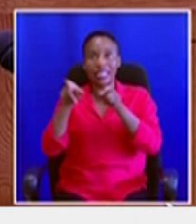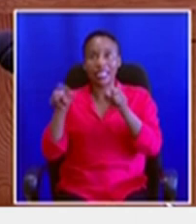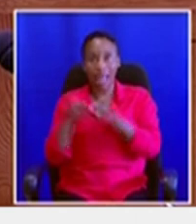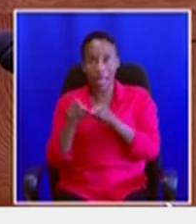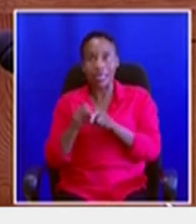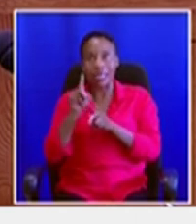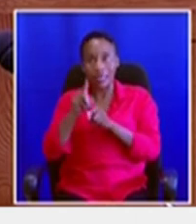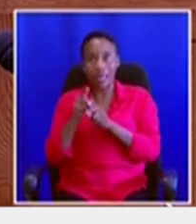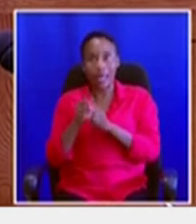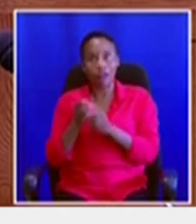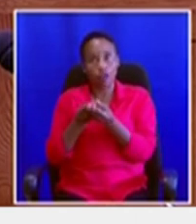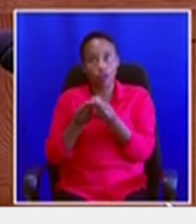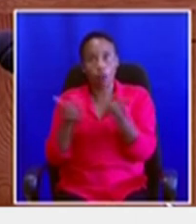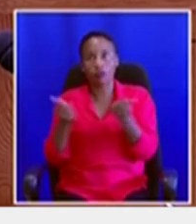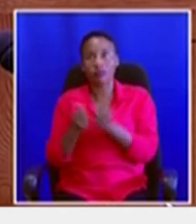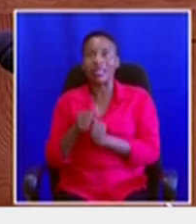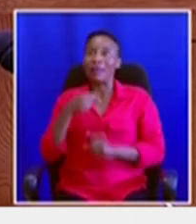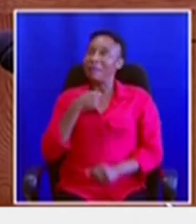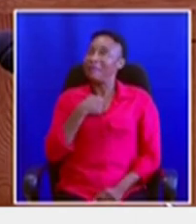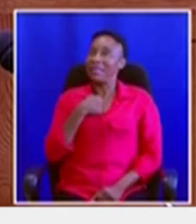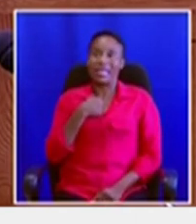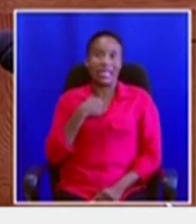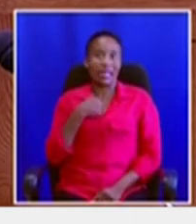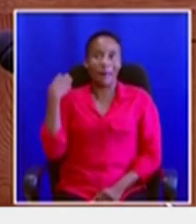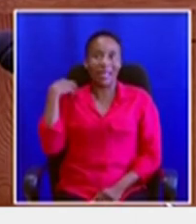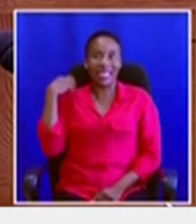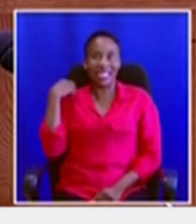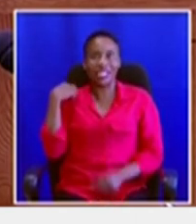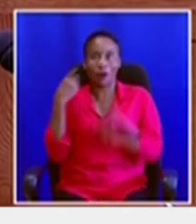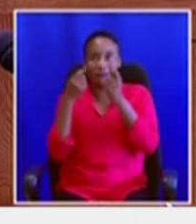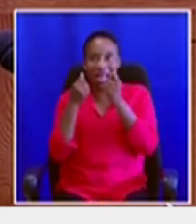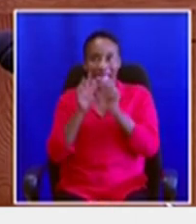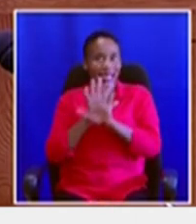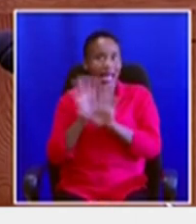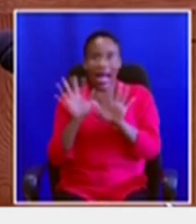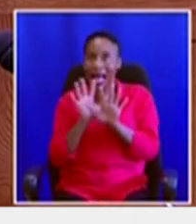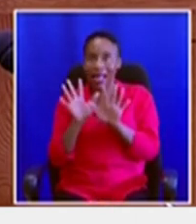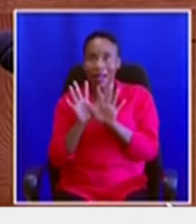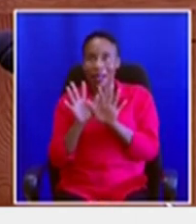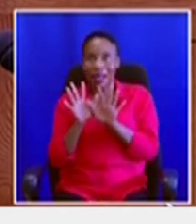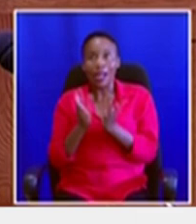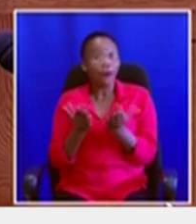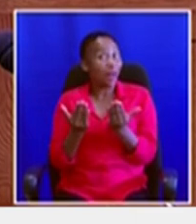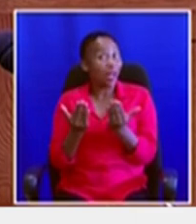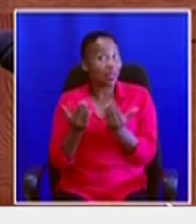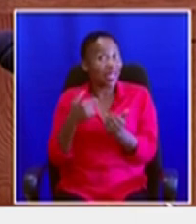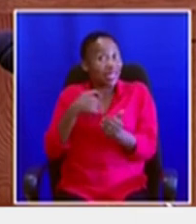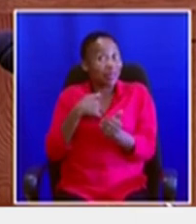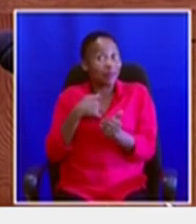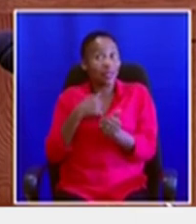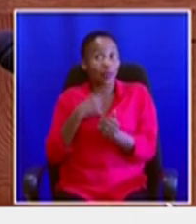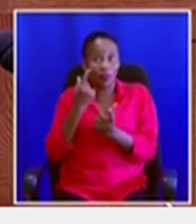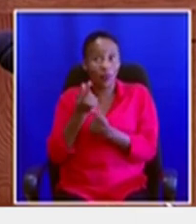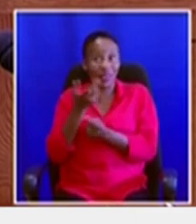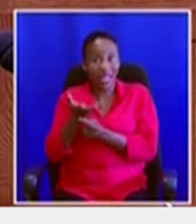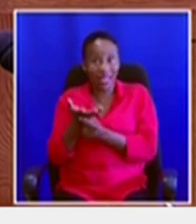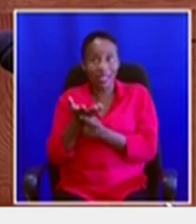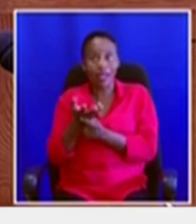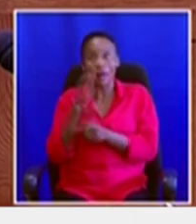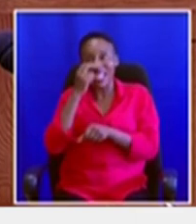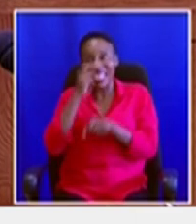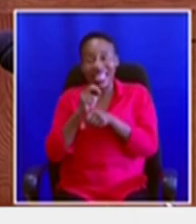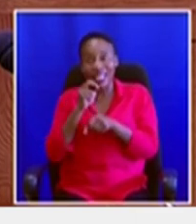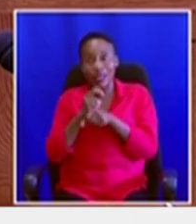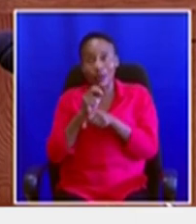by you. I'm not the Minister of Finance. So if you expected that, you should